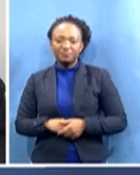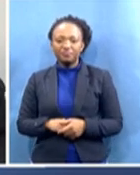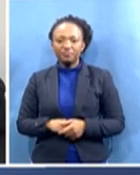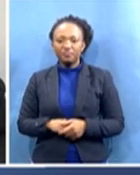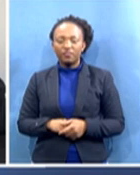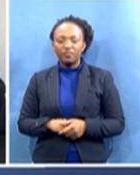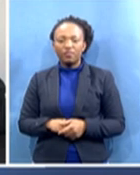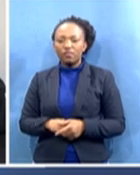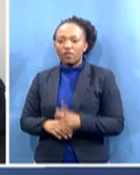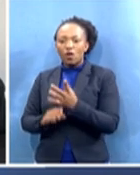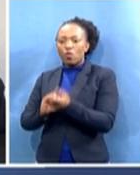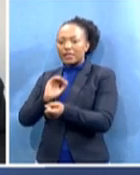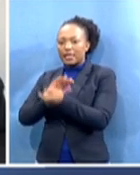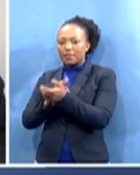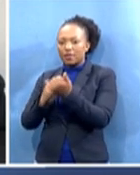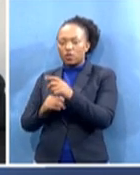eruption?